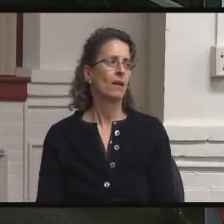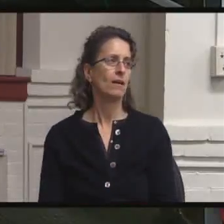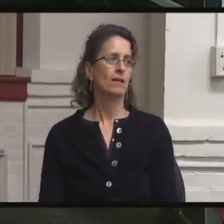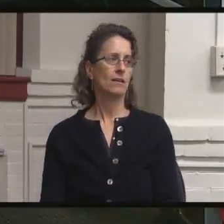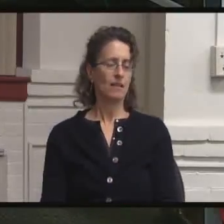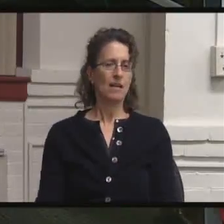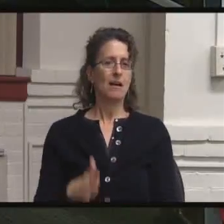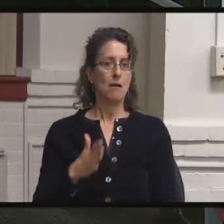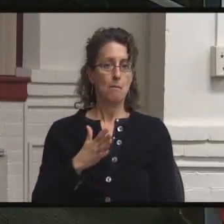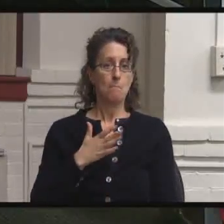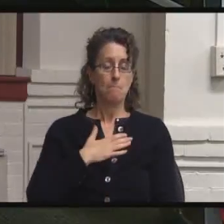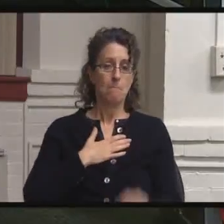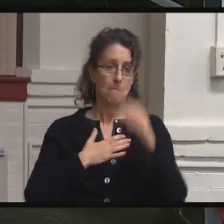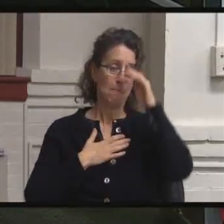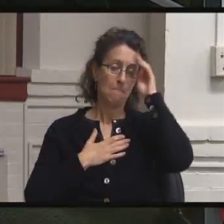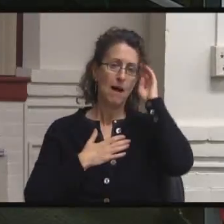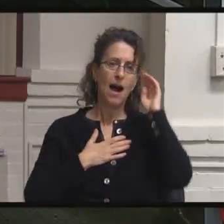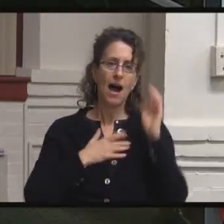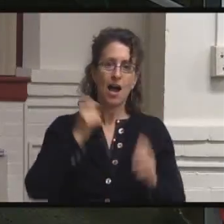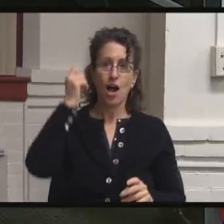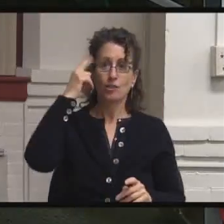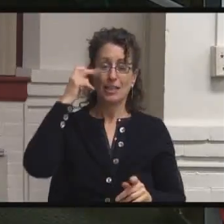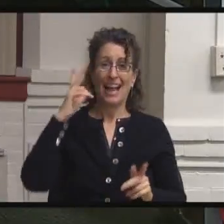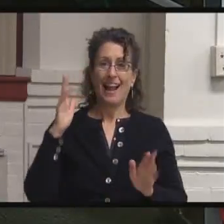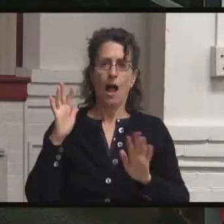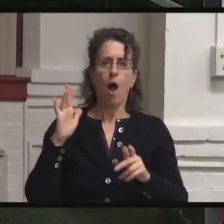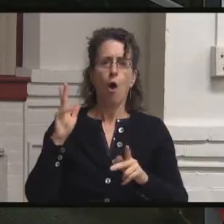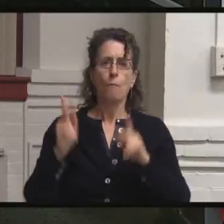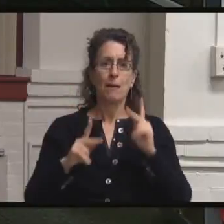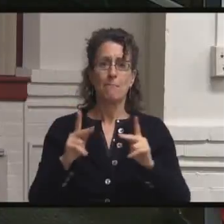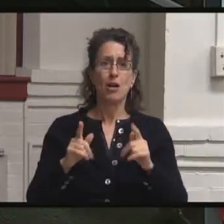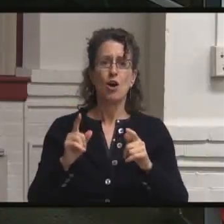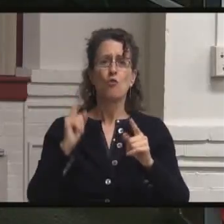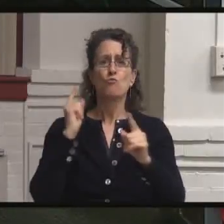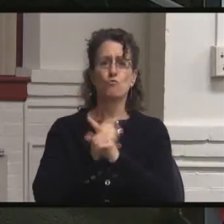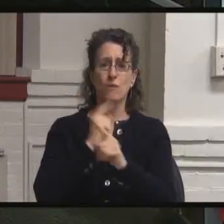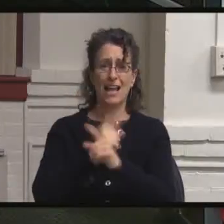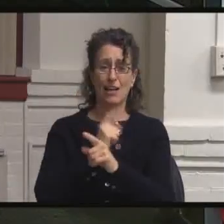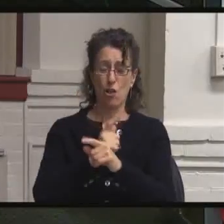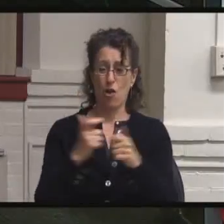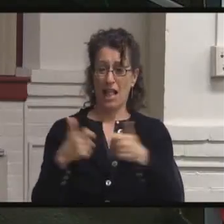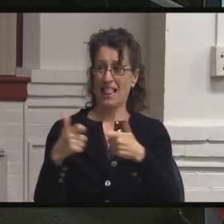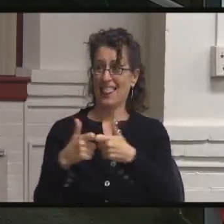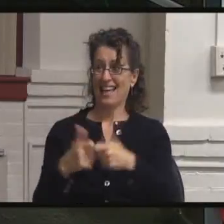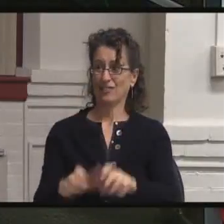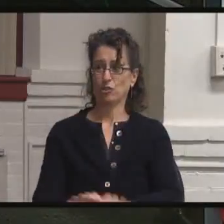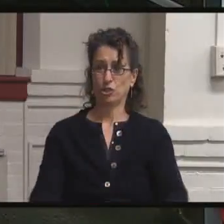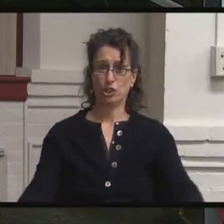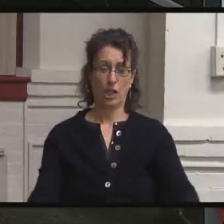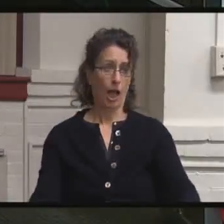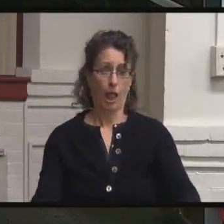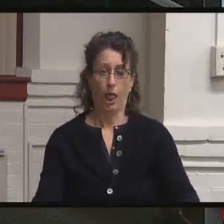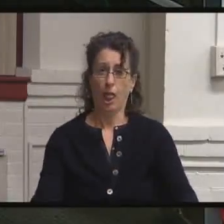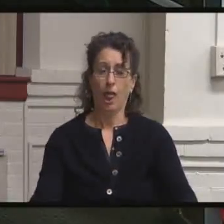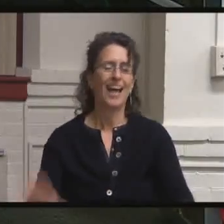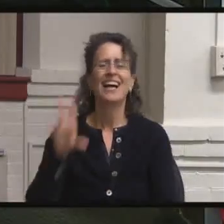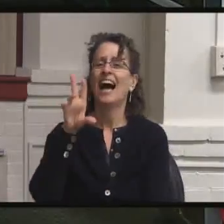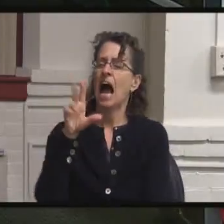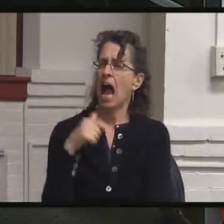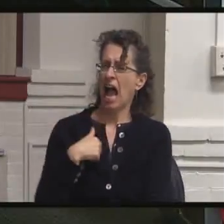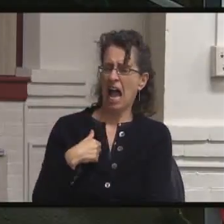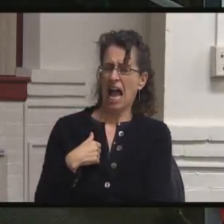almost shock and horror of running into electric resistance heat in the pump houses, so I'm yeah. pretty confident that's not one of